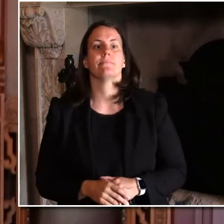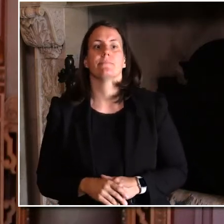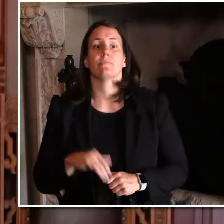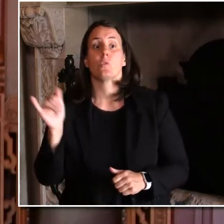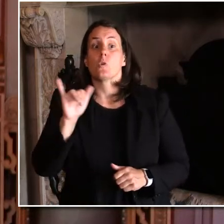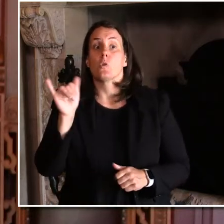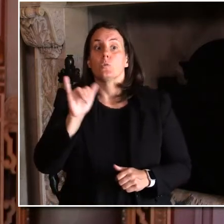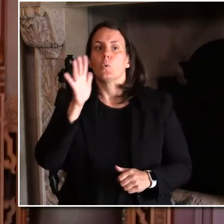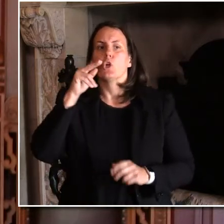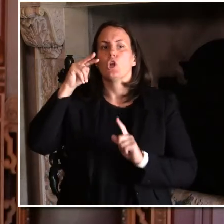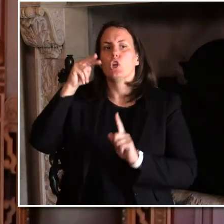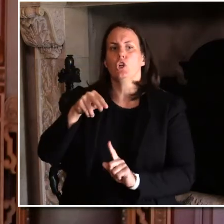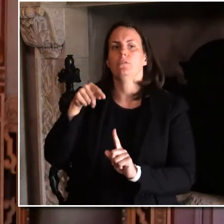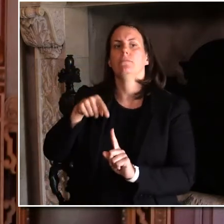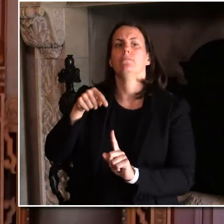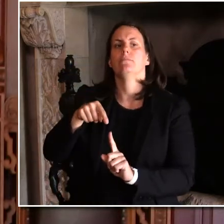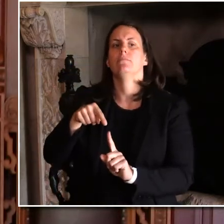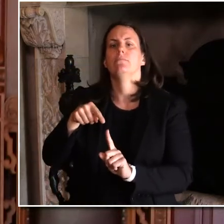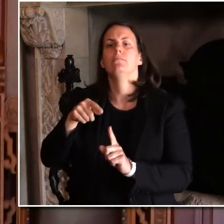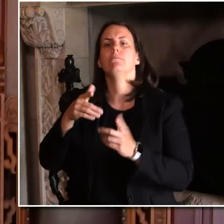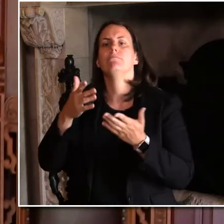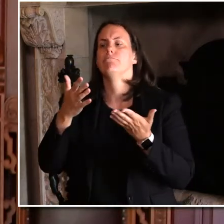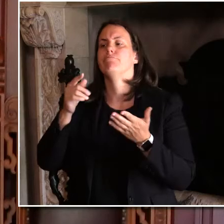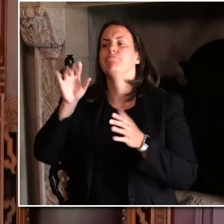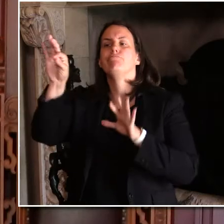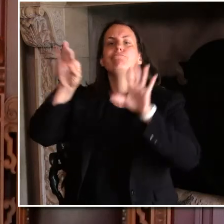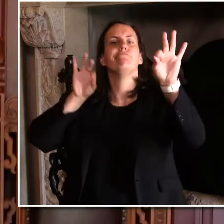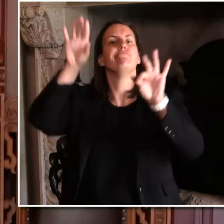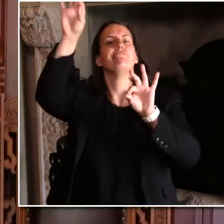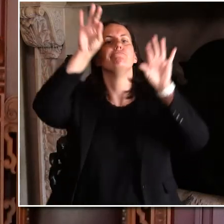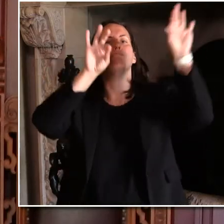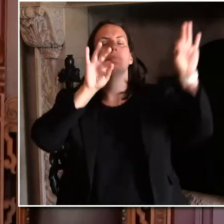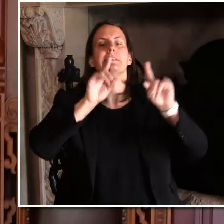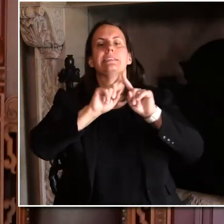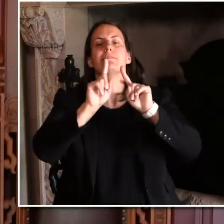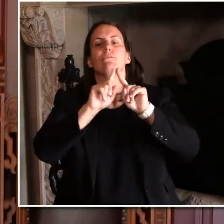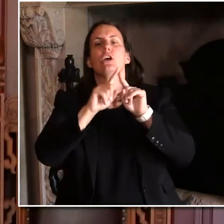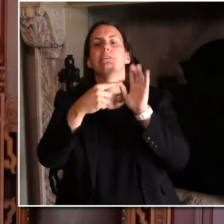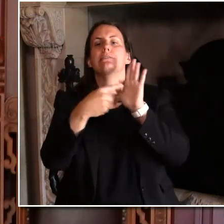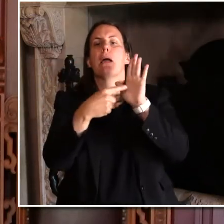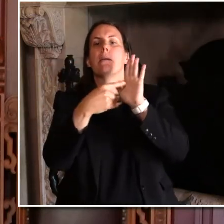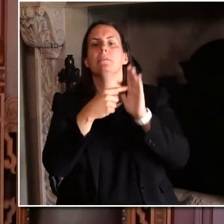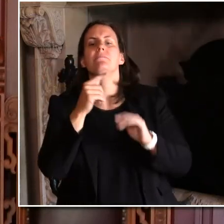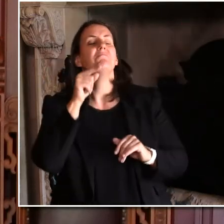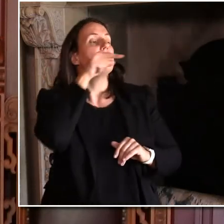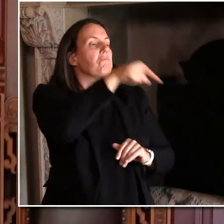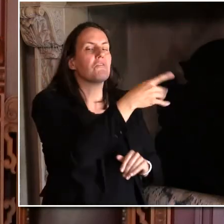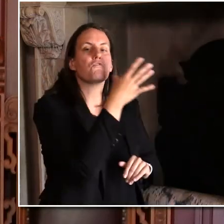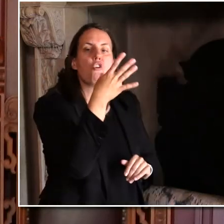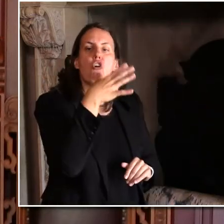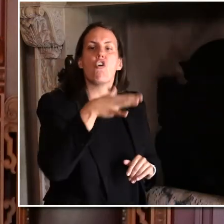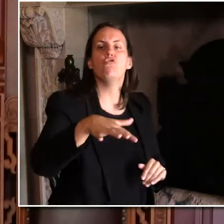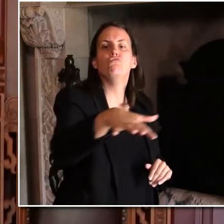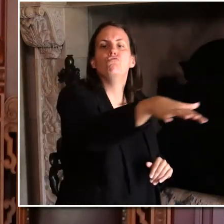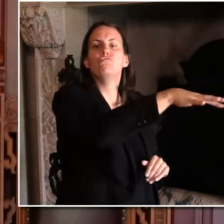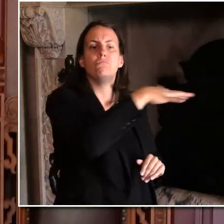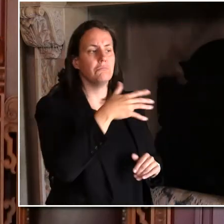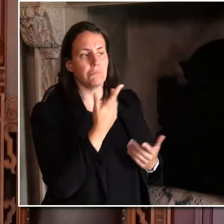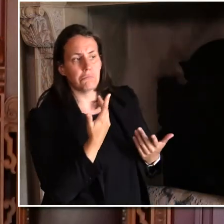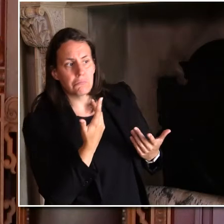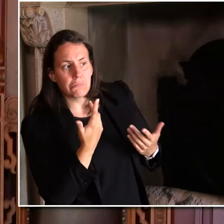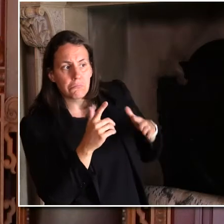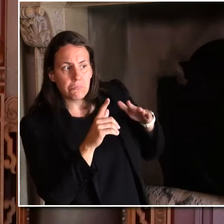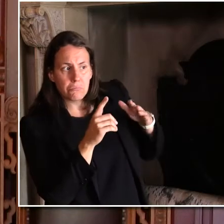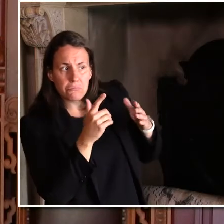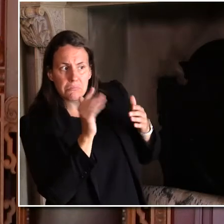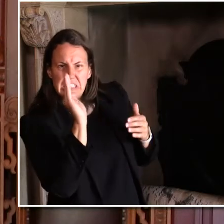wastewater systems across the state. These may be rural areas where there isn't much transmission, or at least we don't know about it, or there may not be much